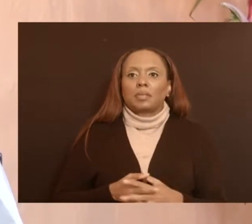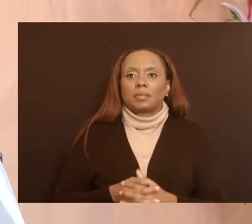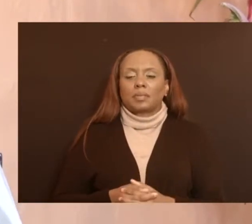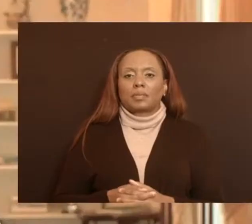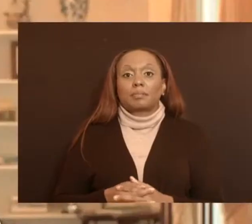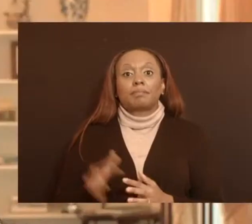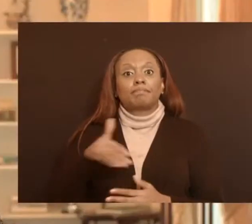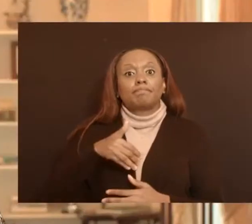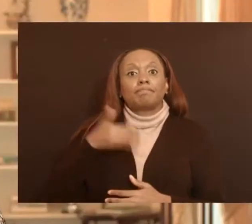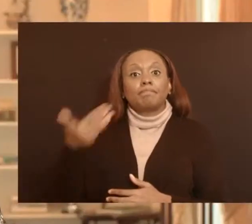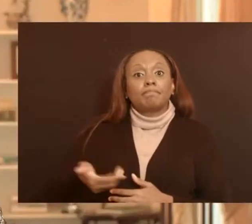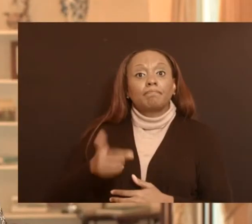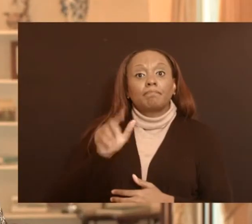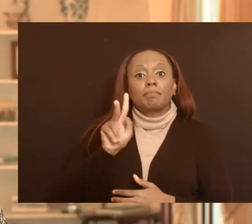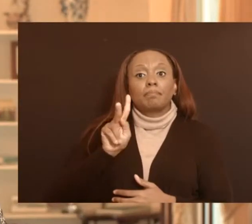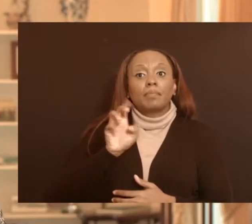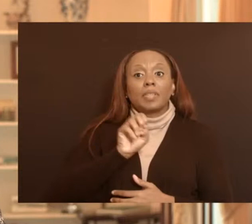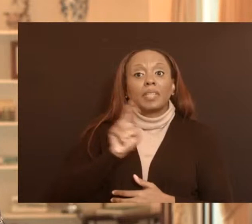Kerry?